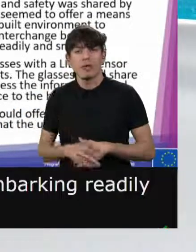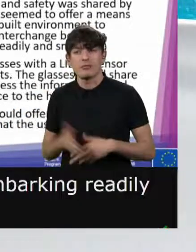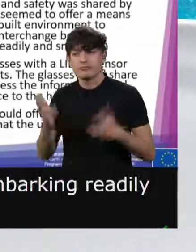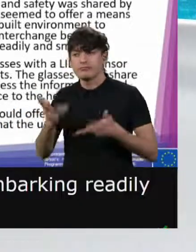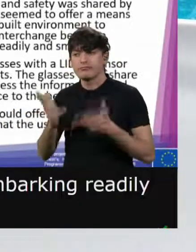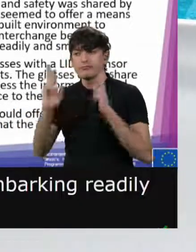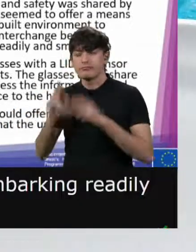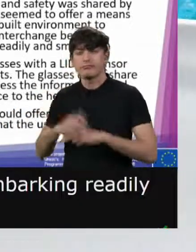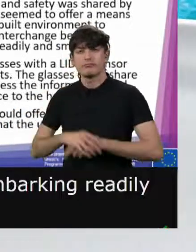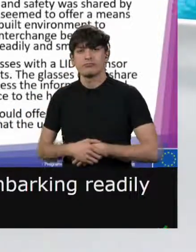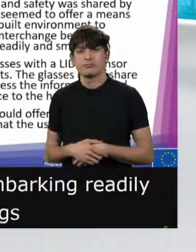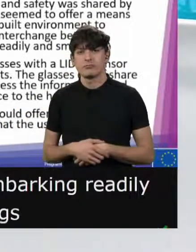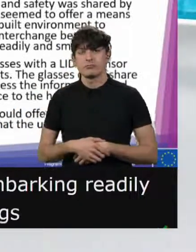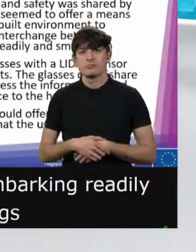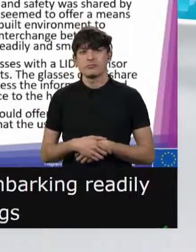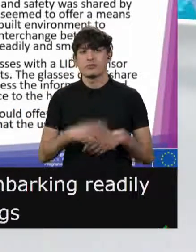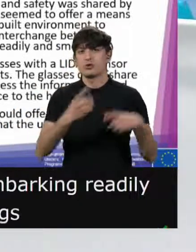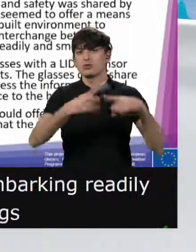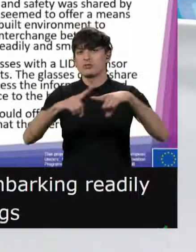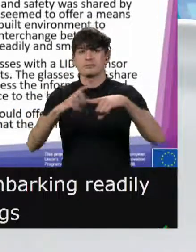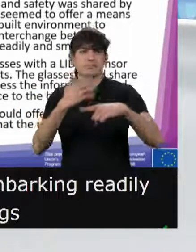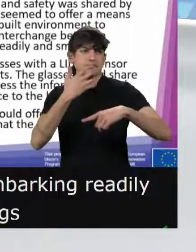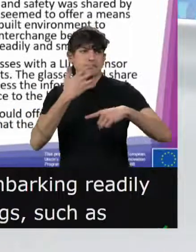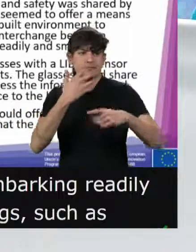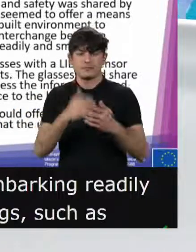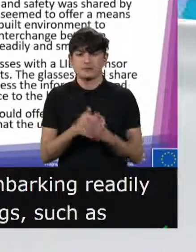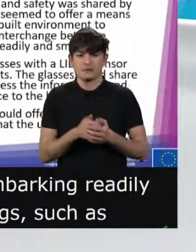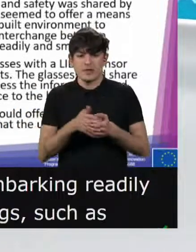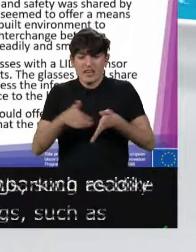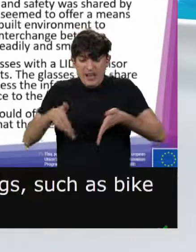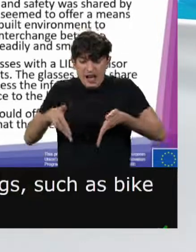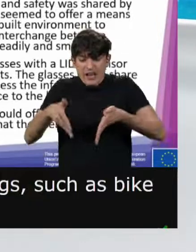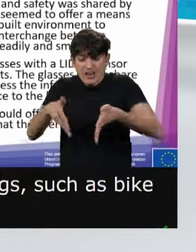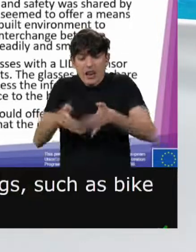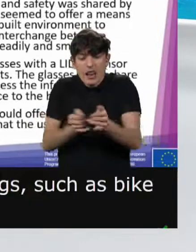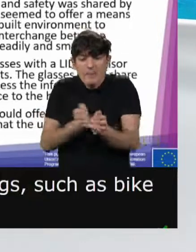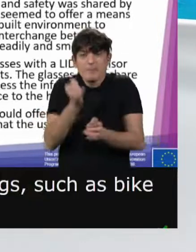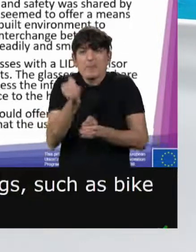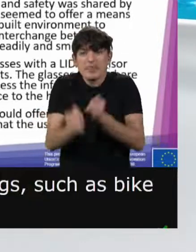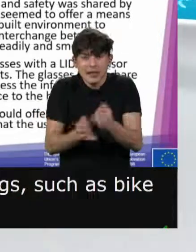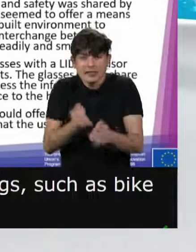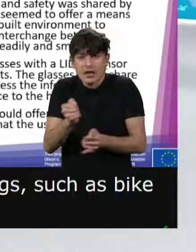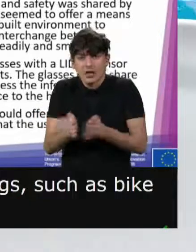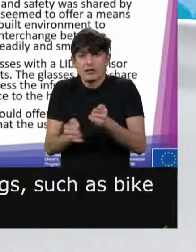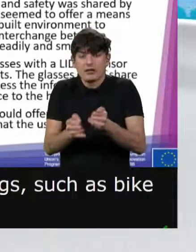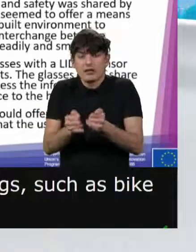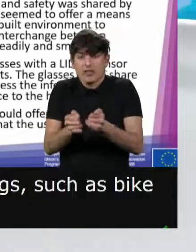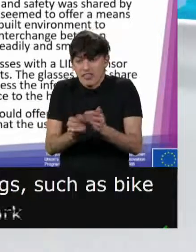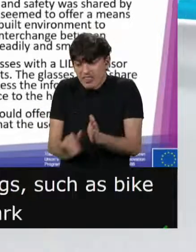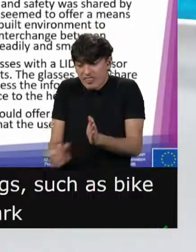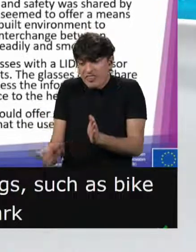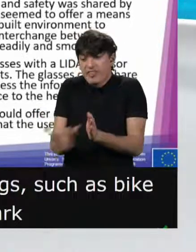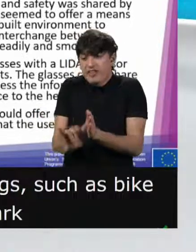bike lanes, which run alongside where vehicles may park to do a drop-off,